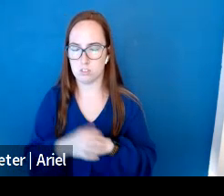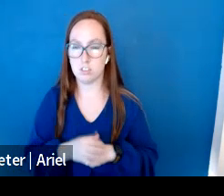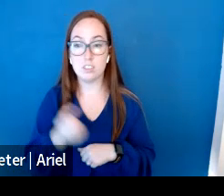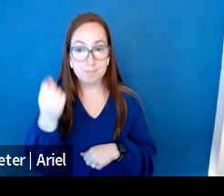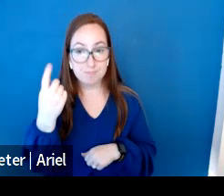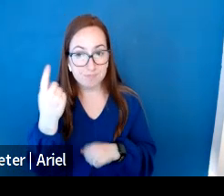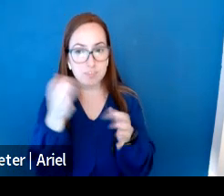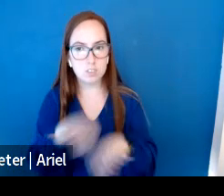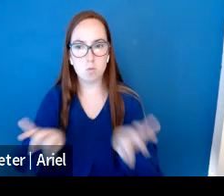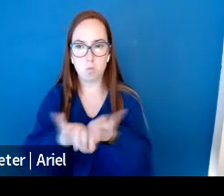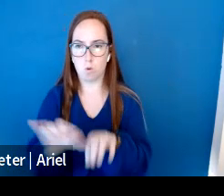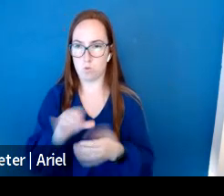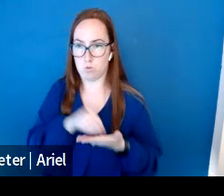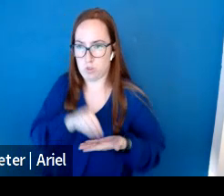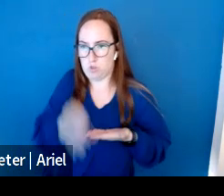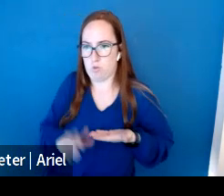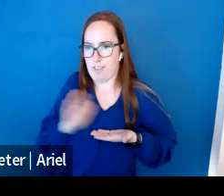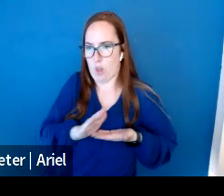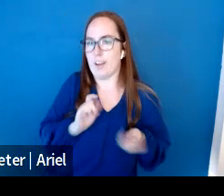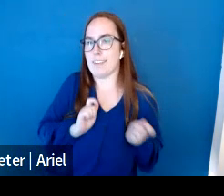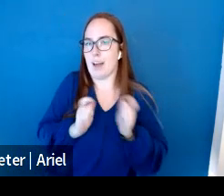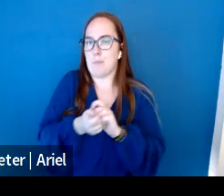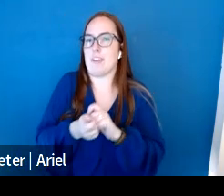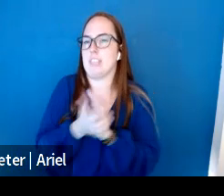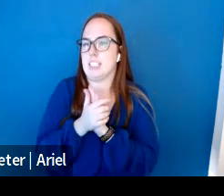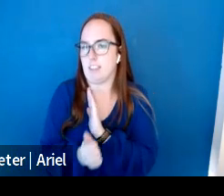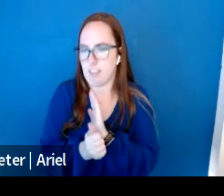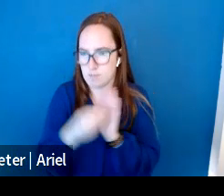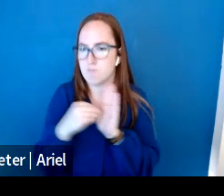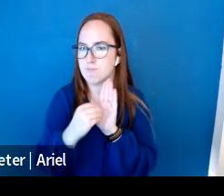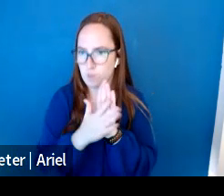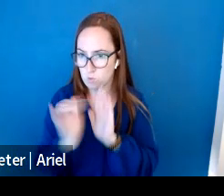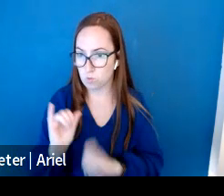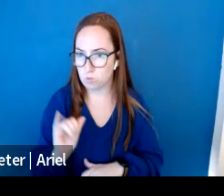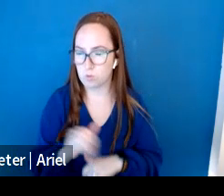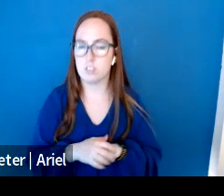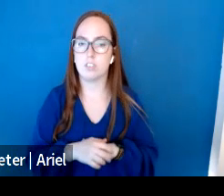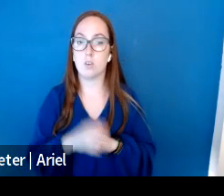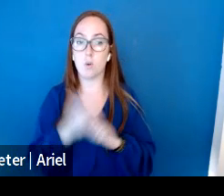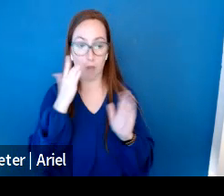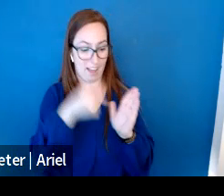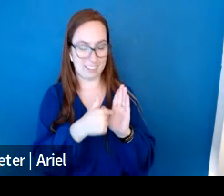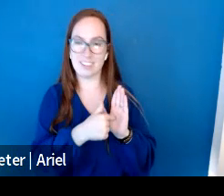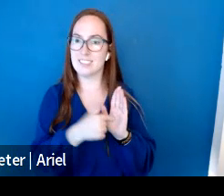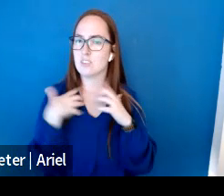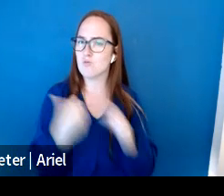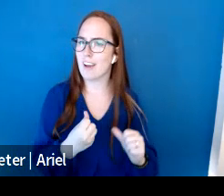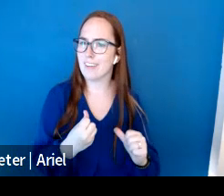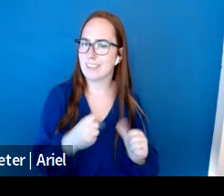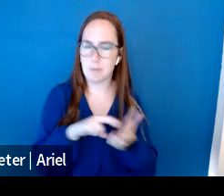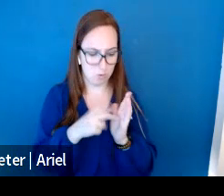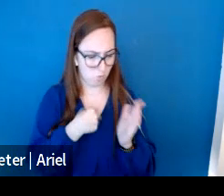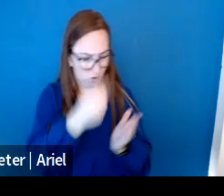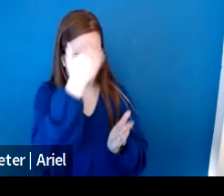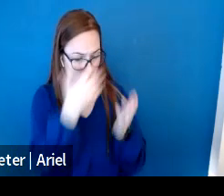to include the students' adaptive skills. So knowing these strengths can help guide supports that can be used to